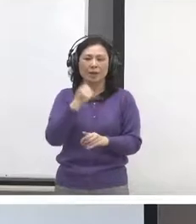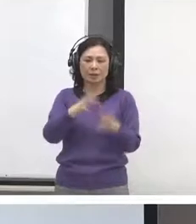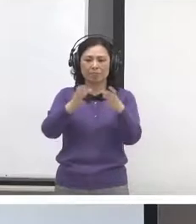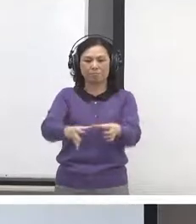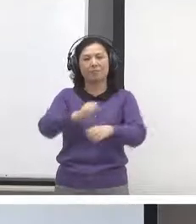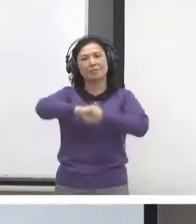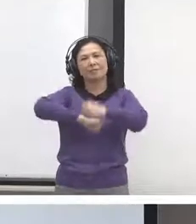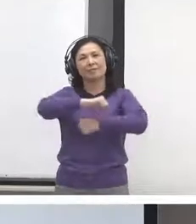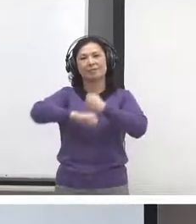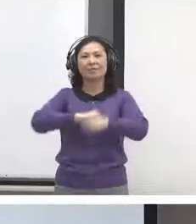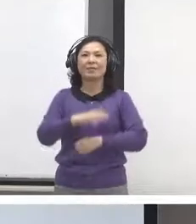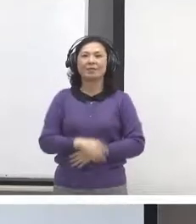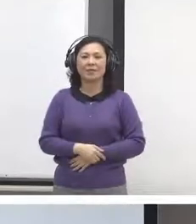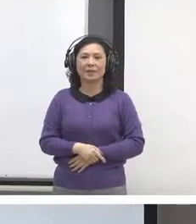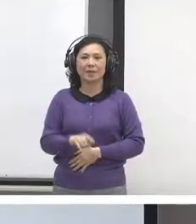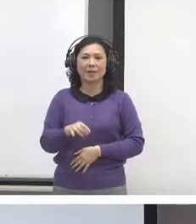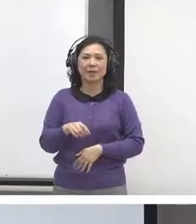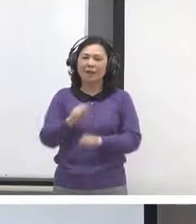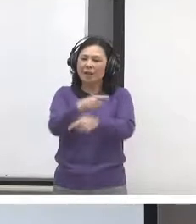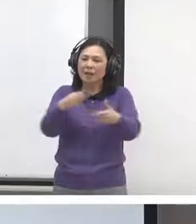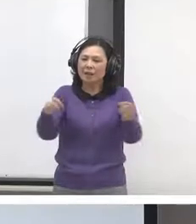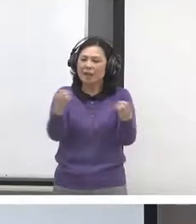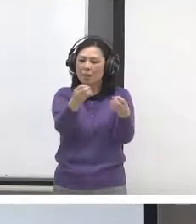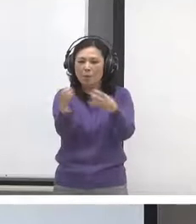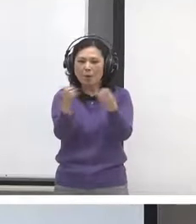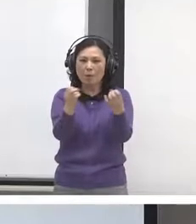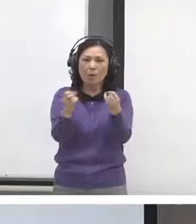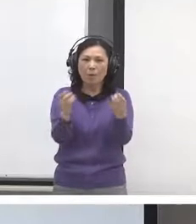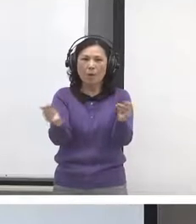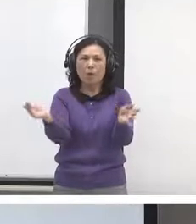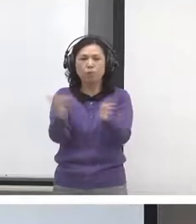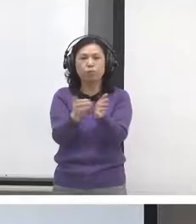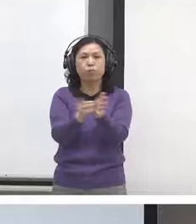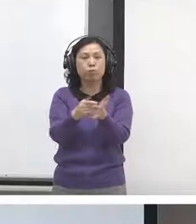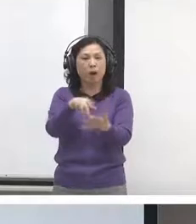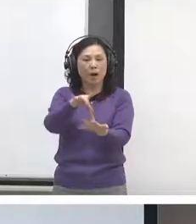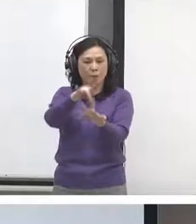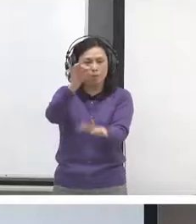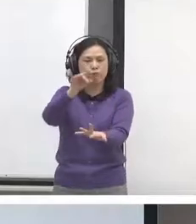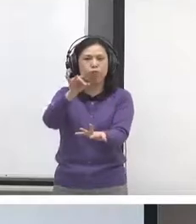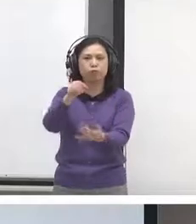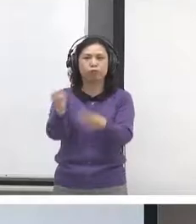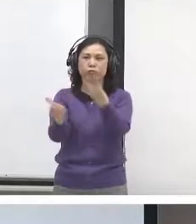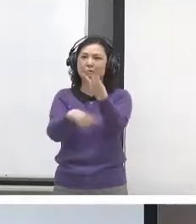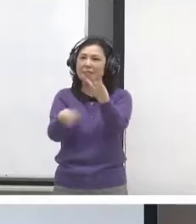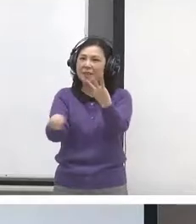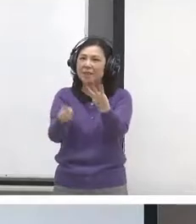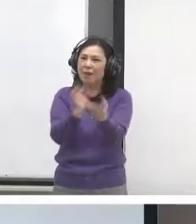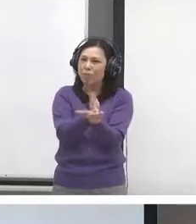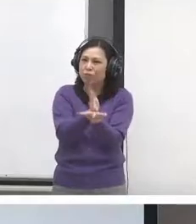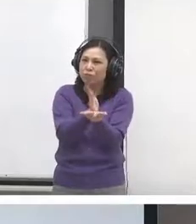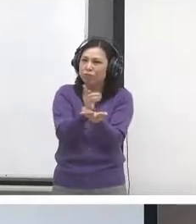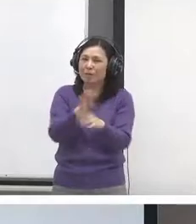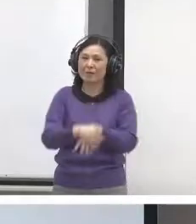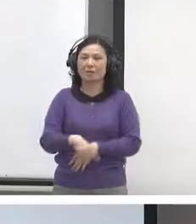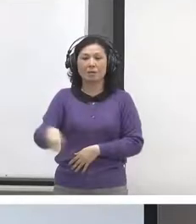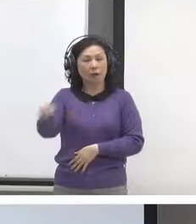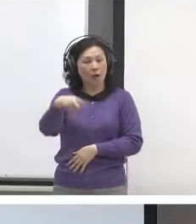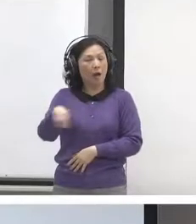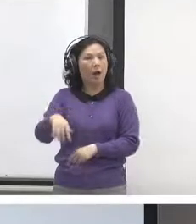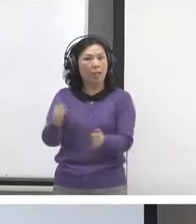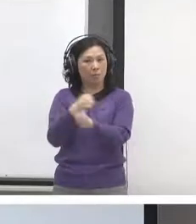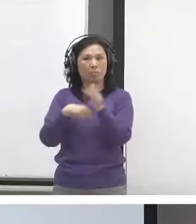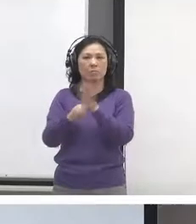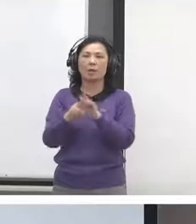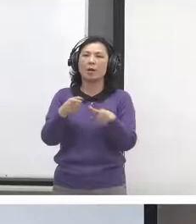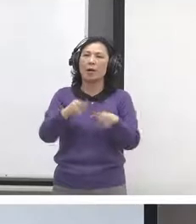came to three speakers that we felt had really sort of not only represented a kind of past, present, and